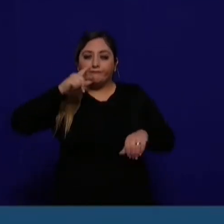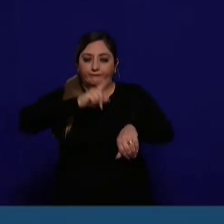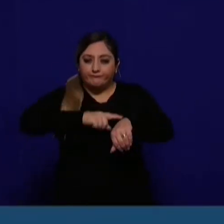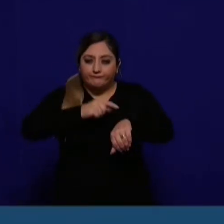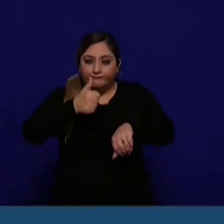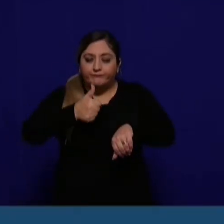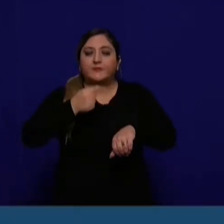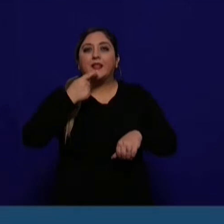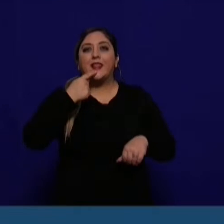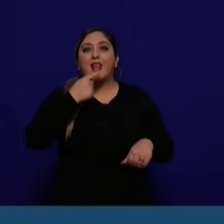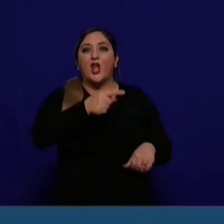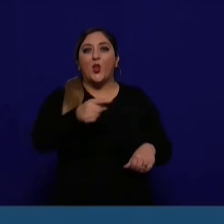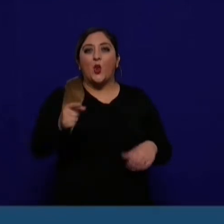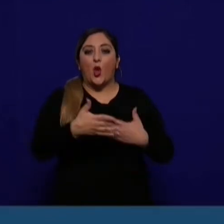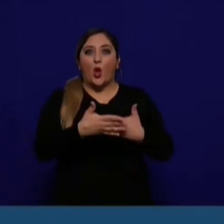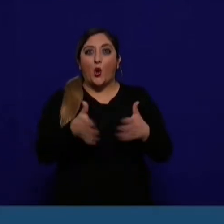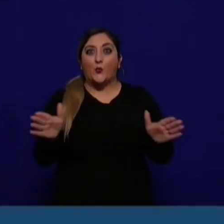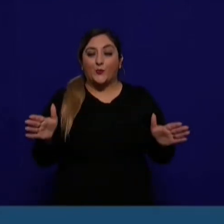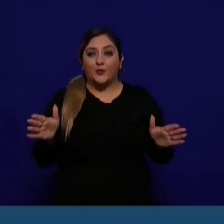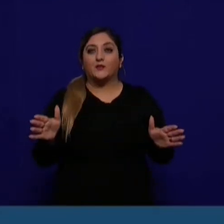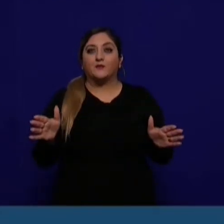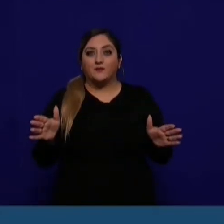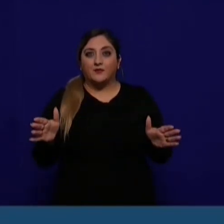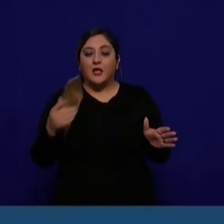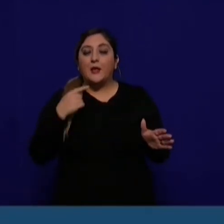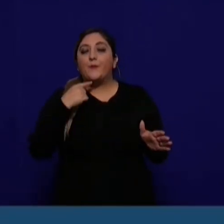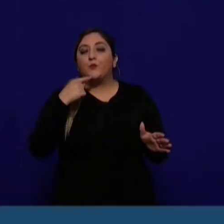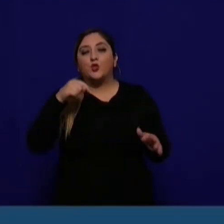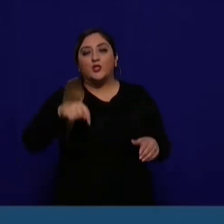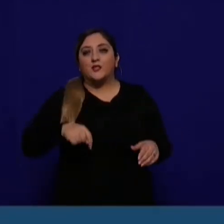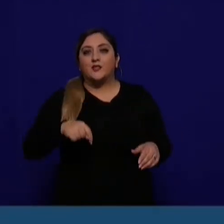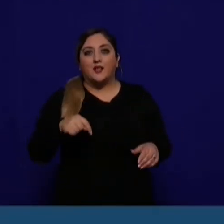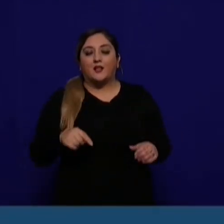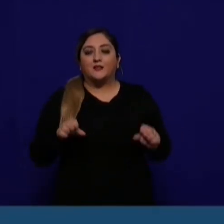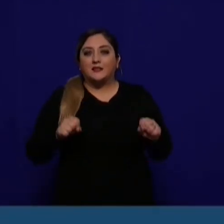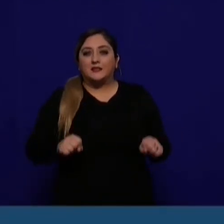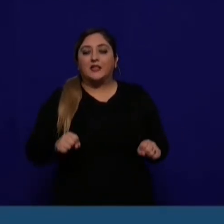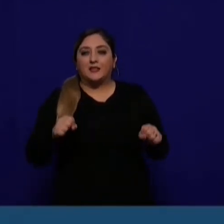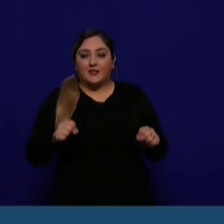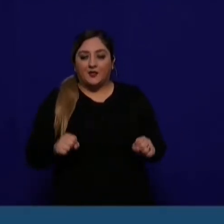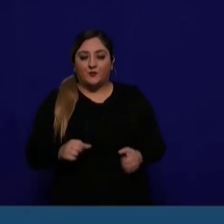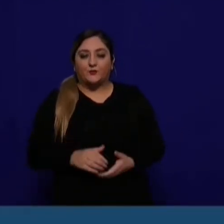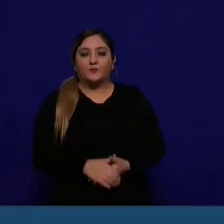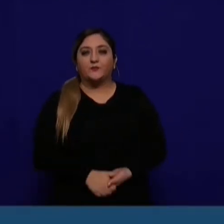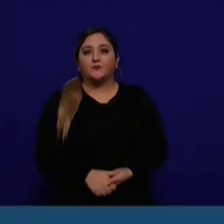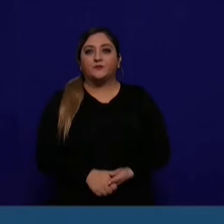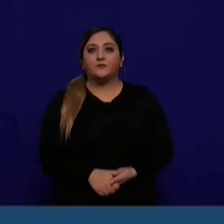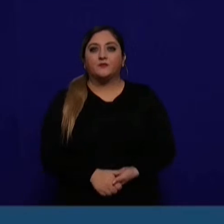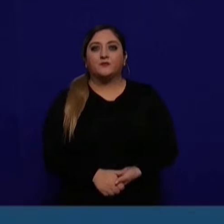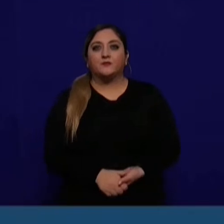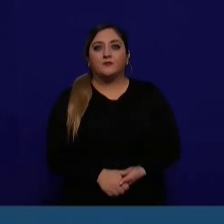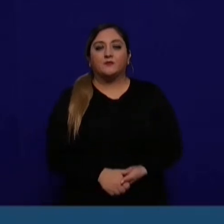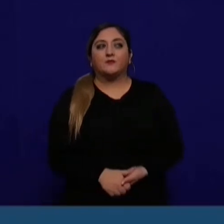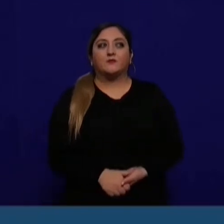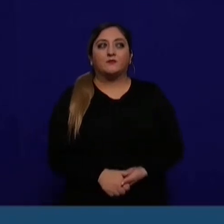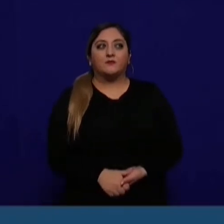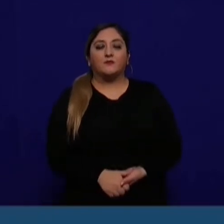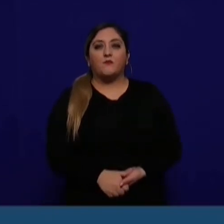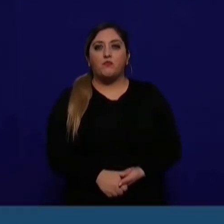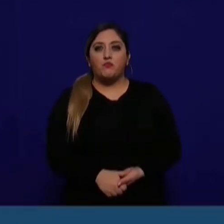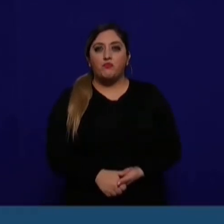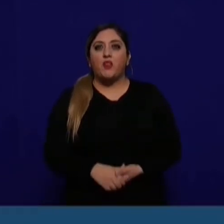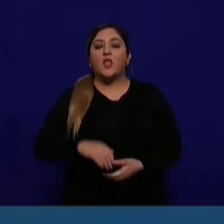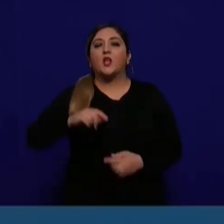ukoll biex ikunu jistgħu wkoll jiftħu dawn il-postijiet u mbagħad dejjem inkunu qegħdin inħabbru. Fuq il-Johnson